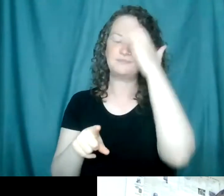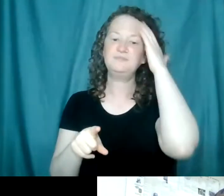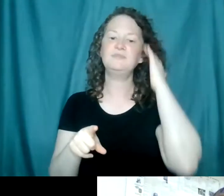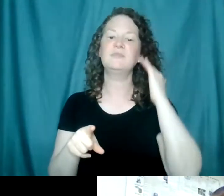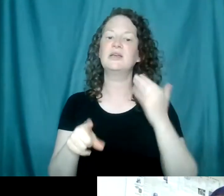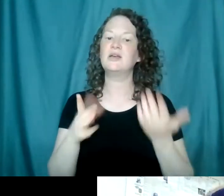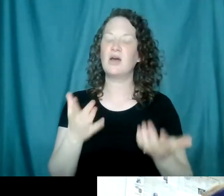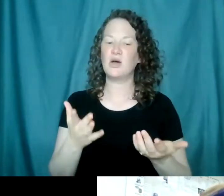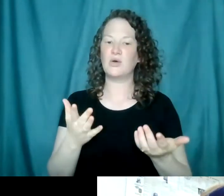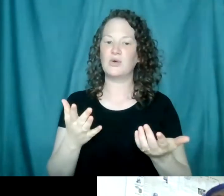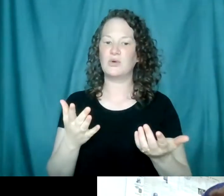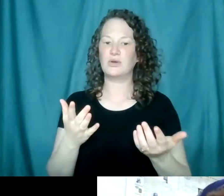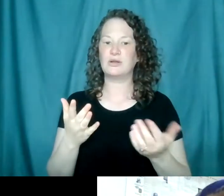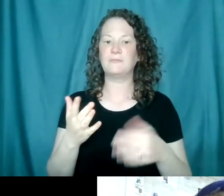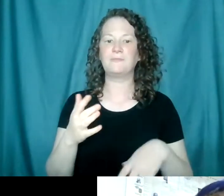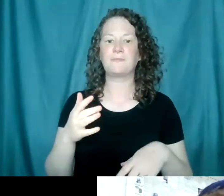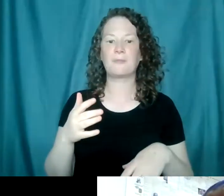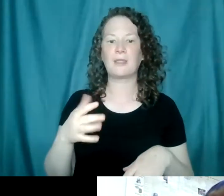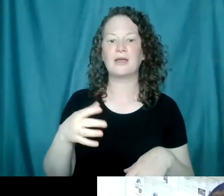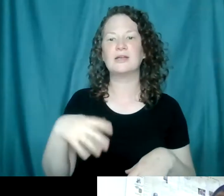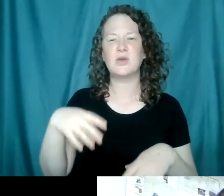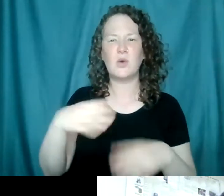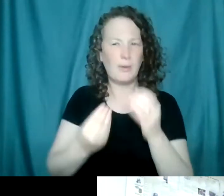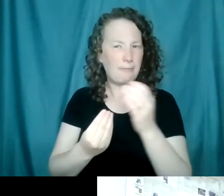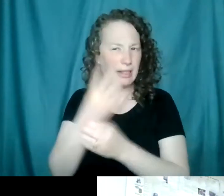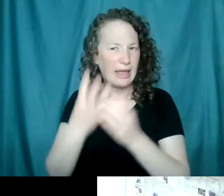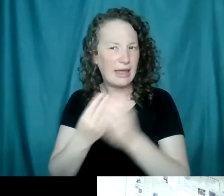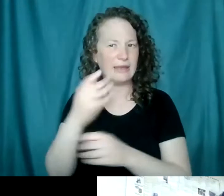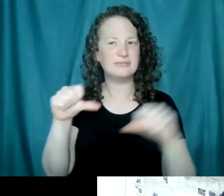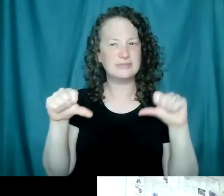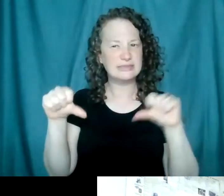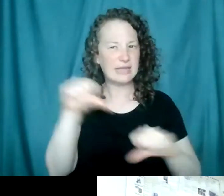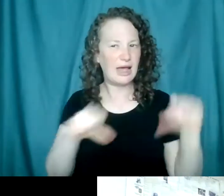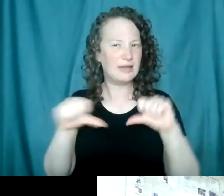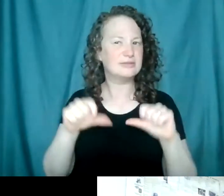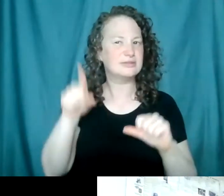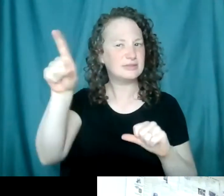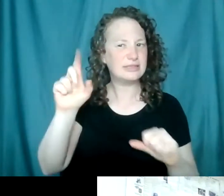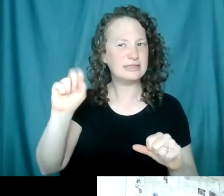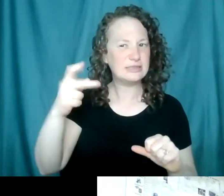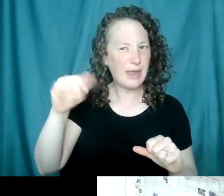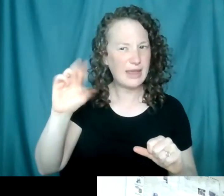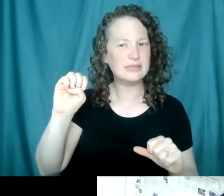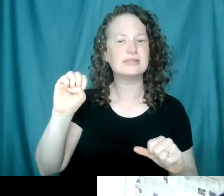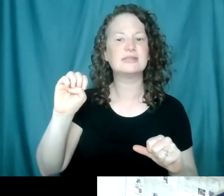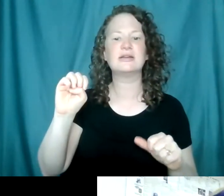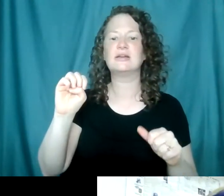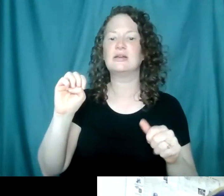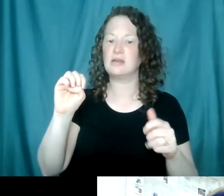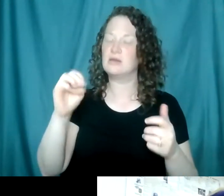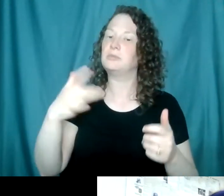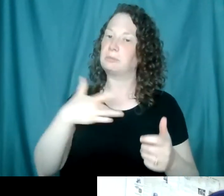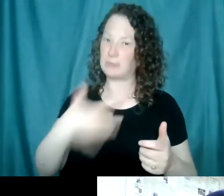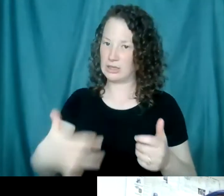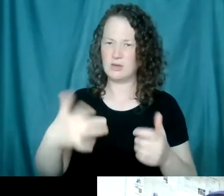lot of the horticultural plant science research that we see in space, a lot of it is currently done on the